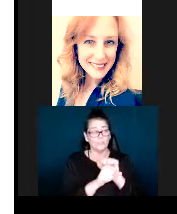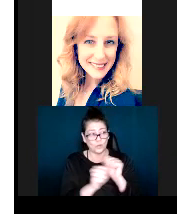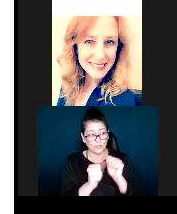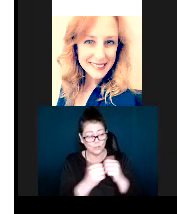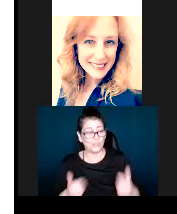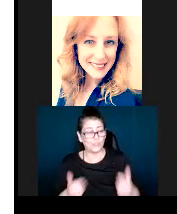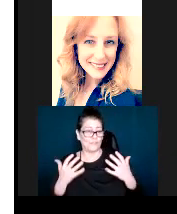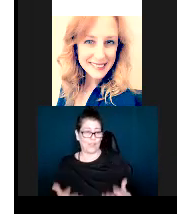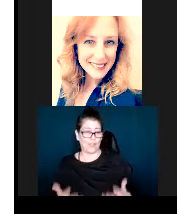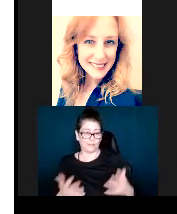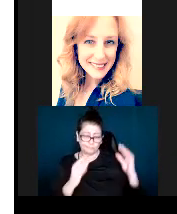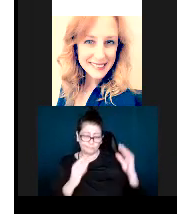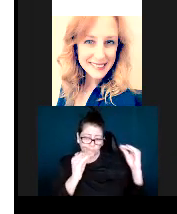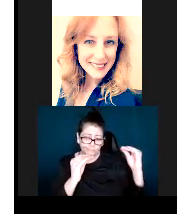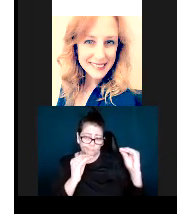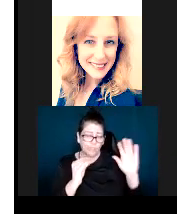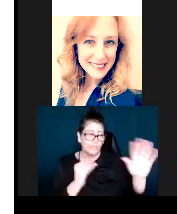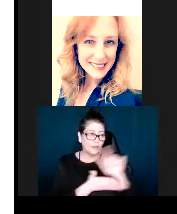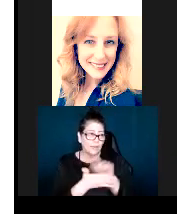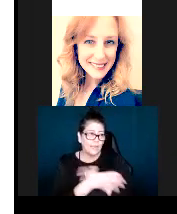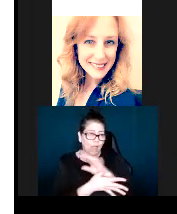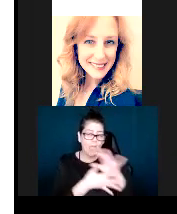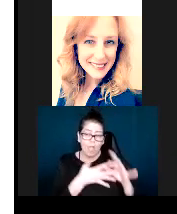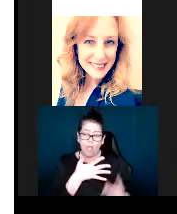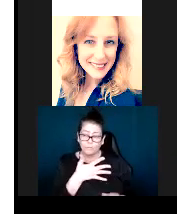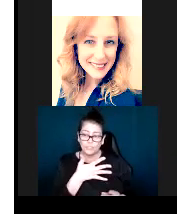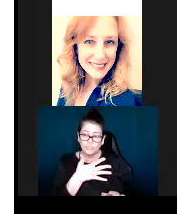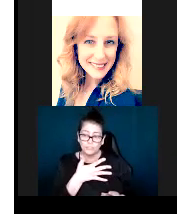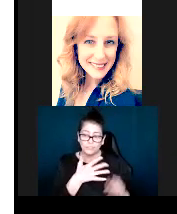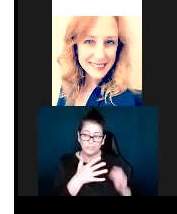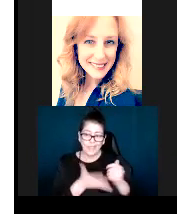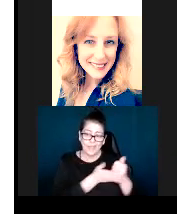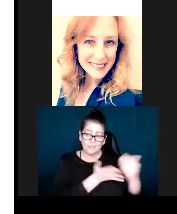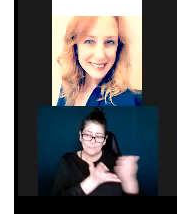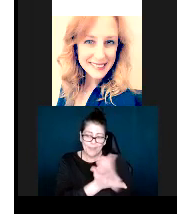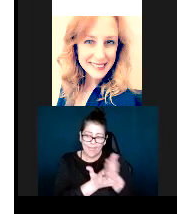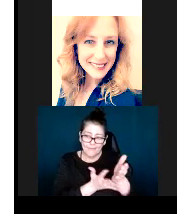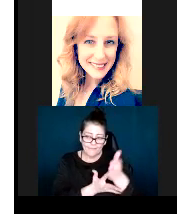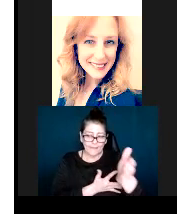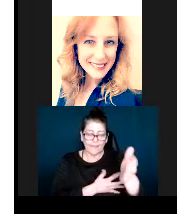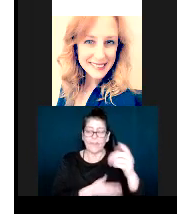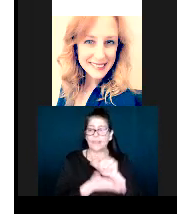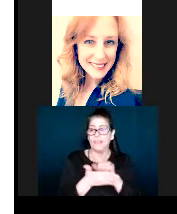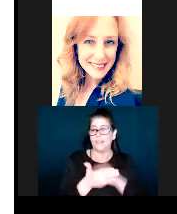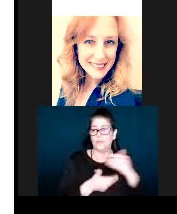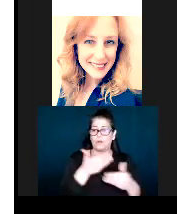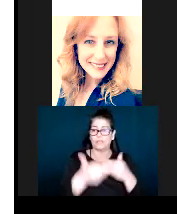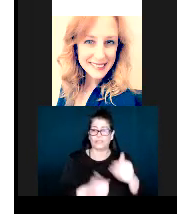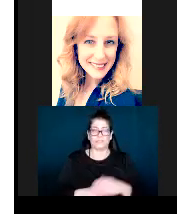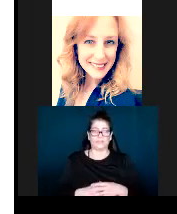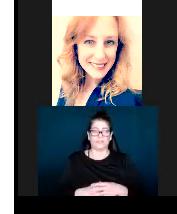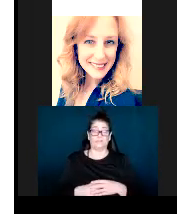educate them on their legal options and help them navigate the legal process. And by options, you are not, as an